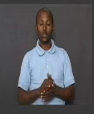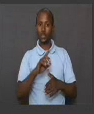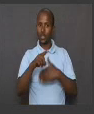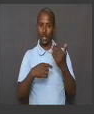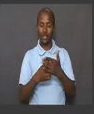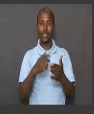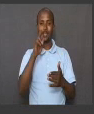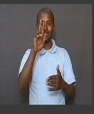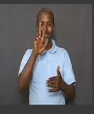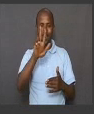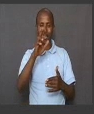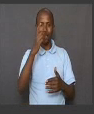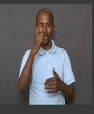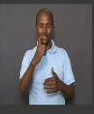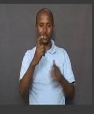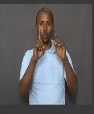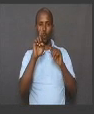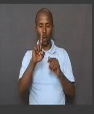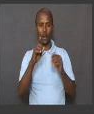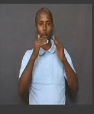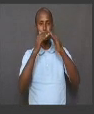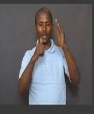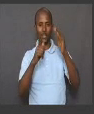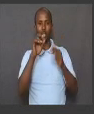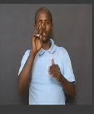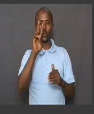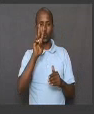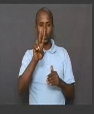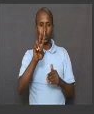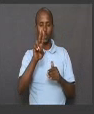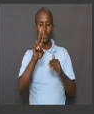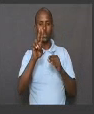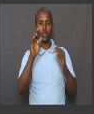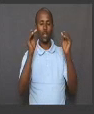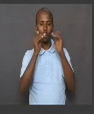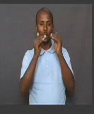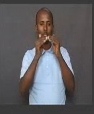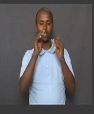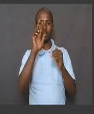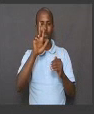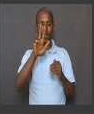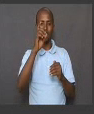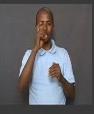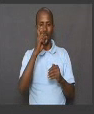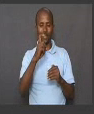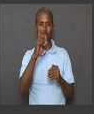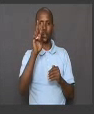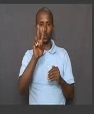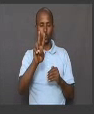Then 3x1 minus 2 equals